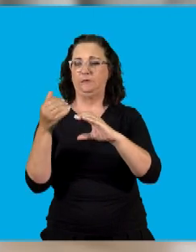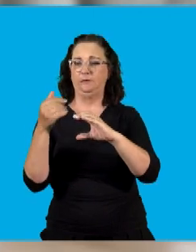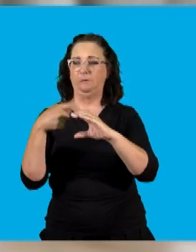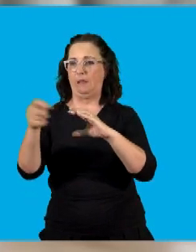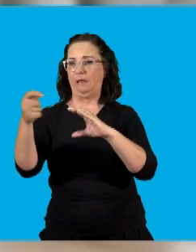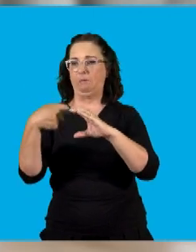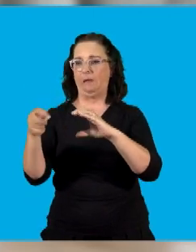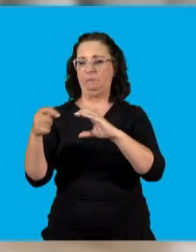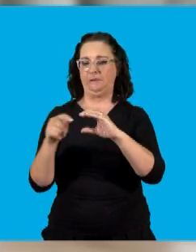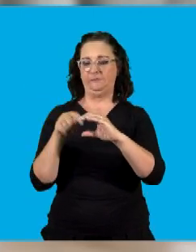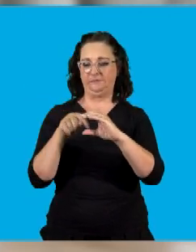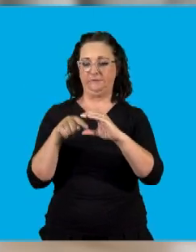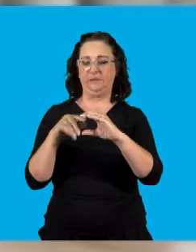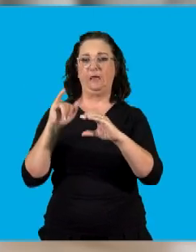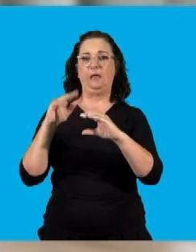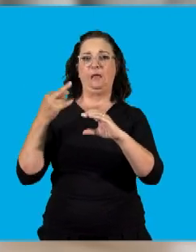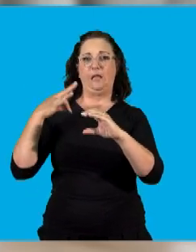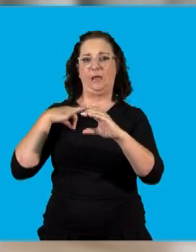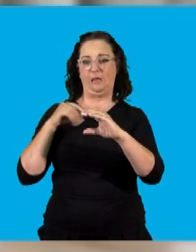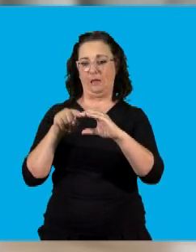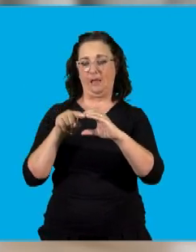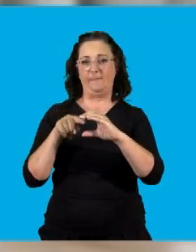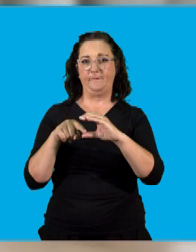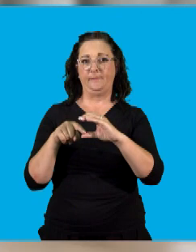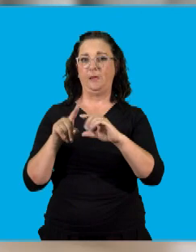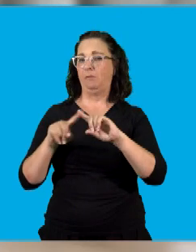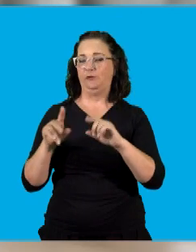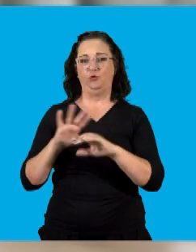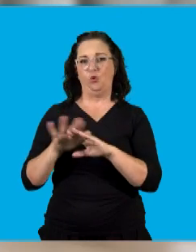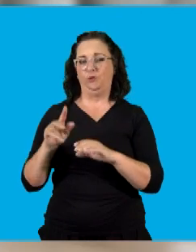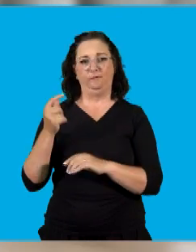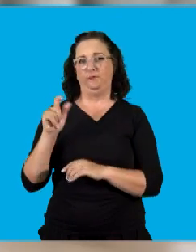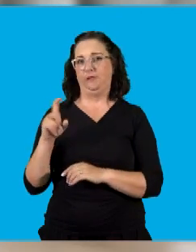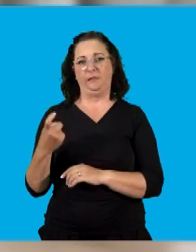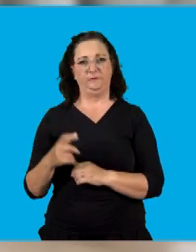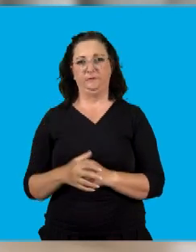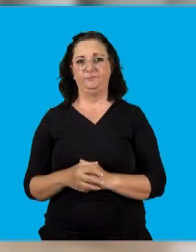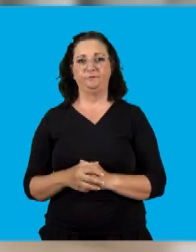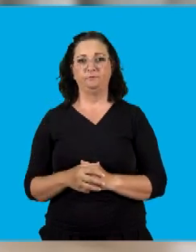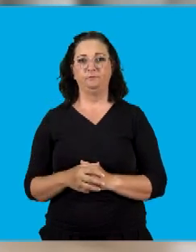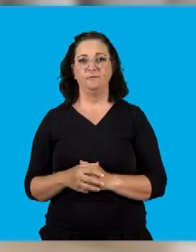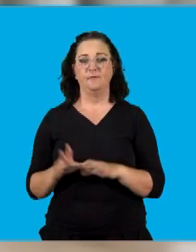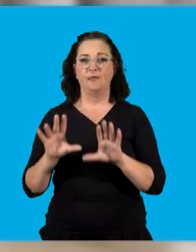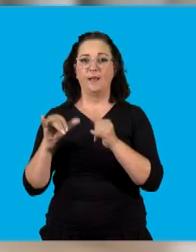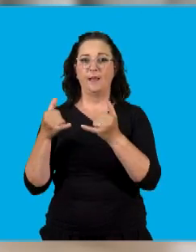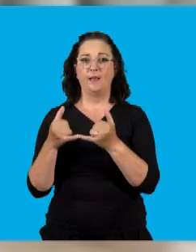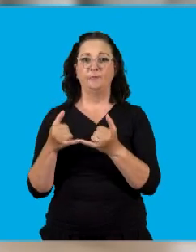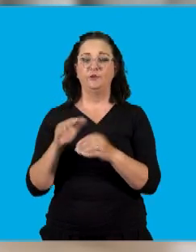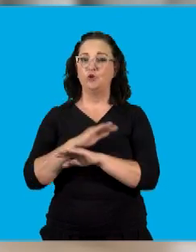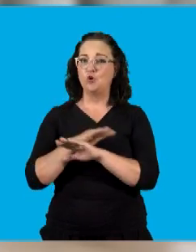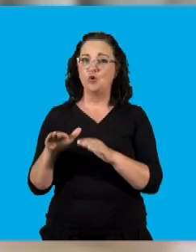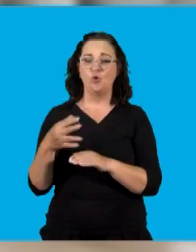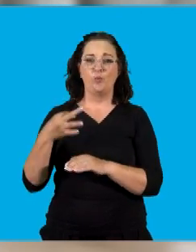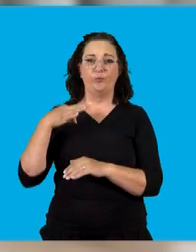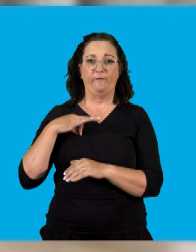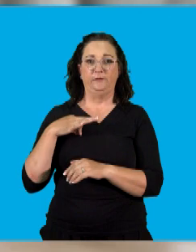then there's this income that is left. That particular income is not taxed because these companies, which are